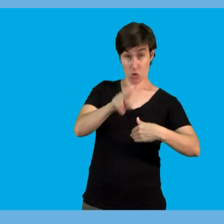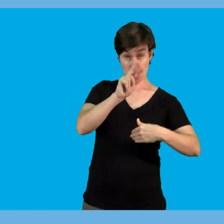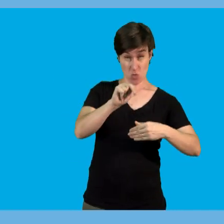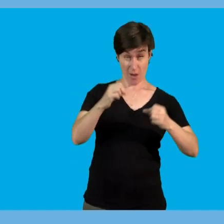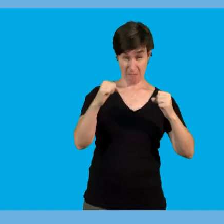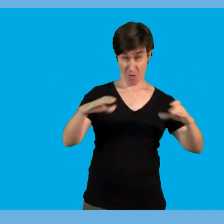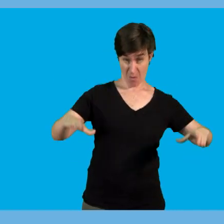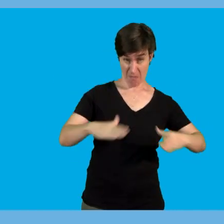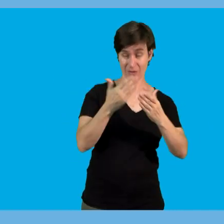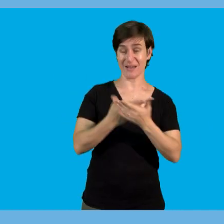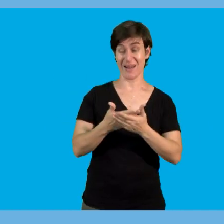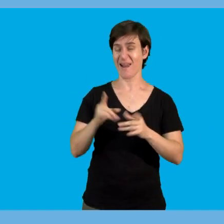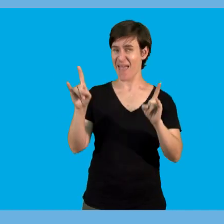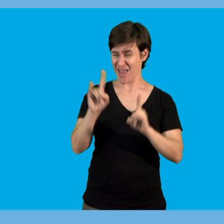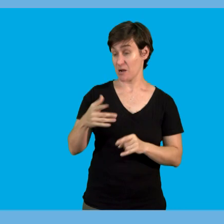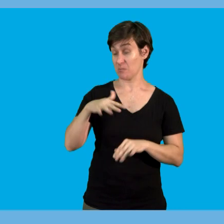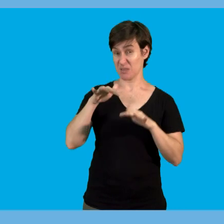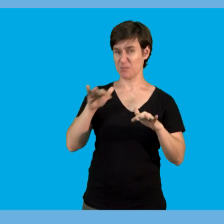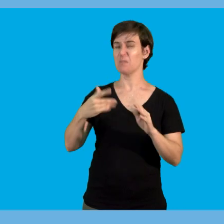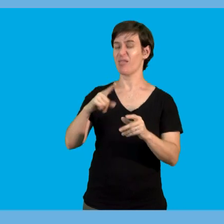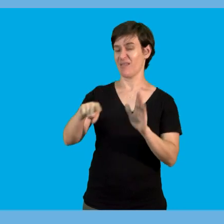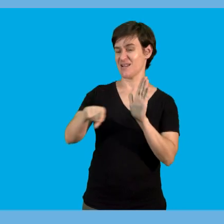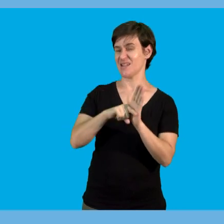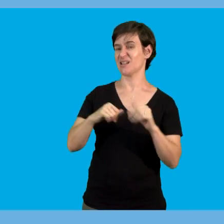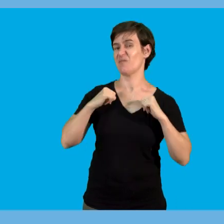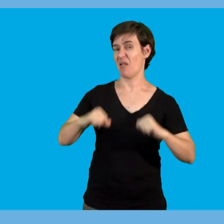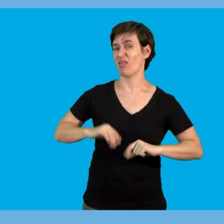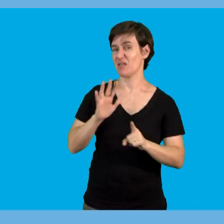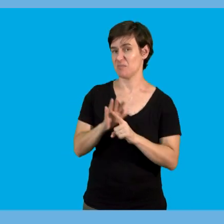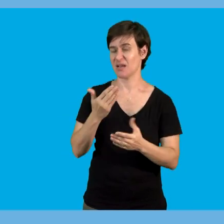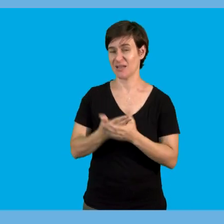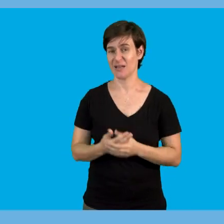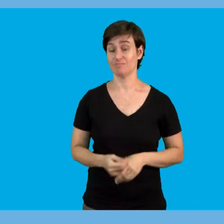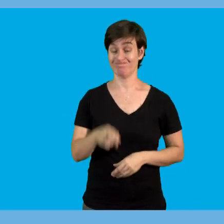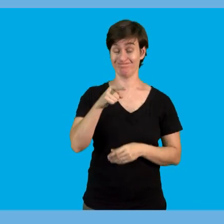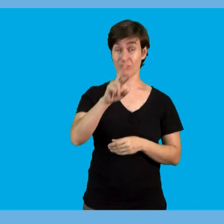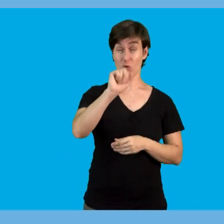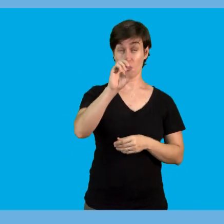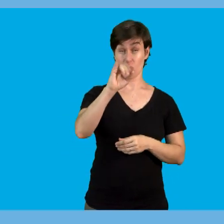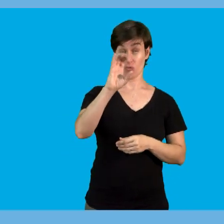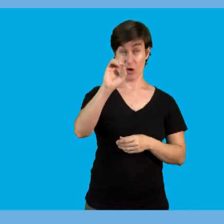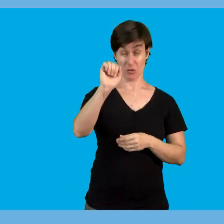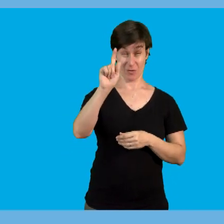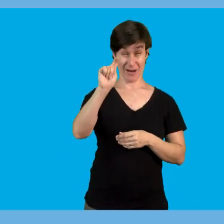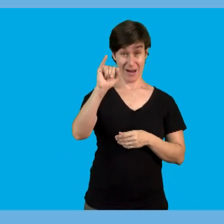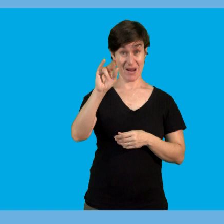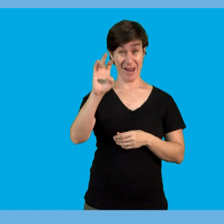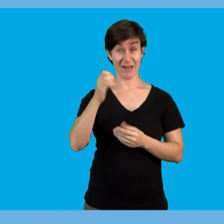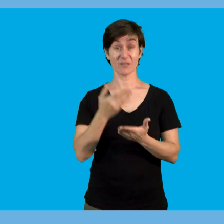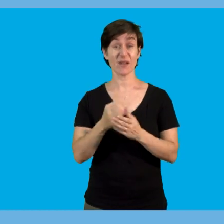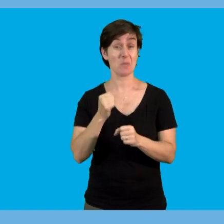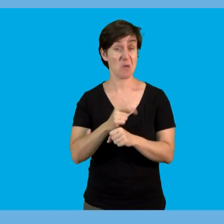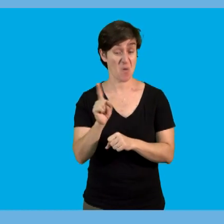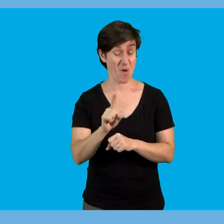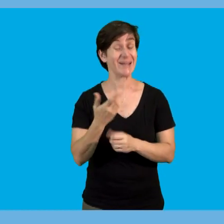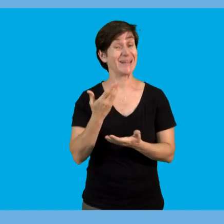that particular power plant. Remember that these particular substances, the radioactive material, they can cause cancer. So